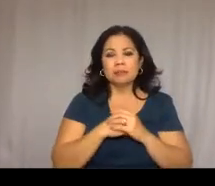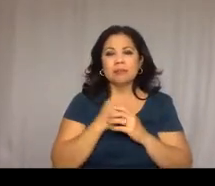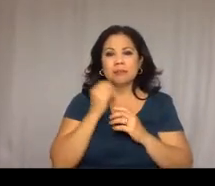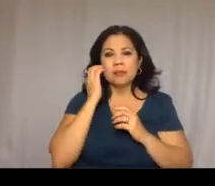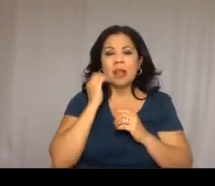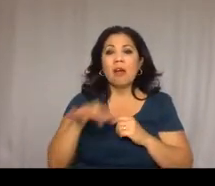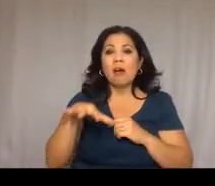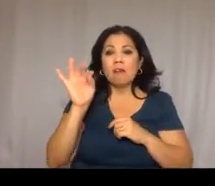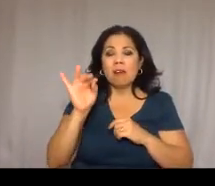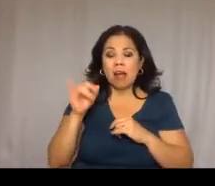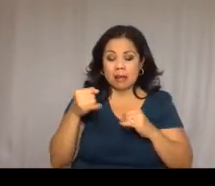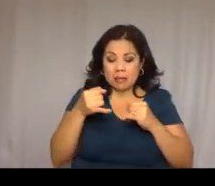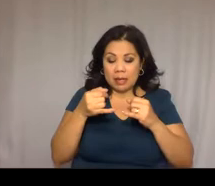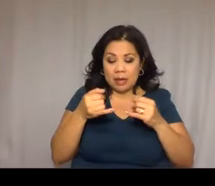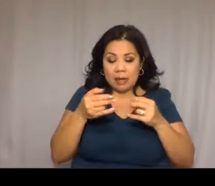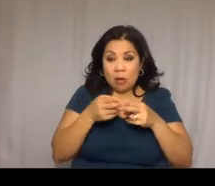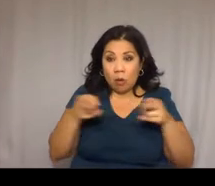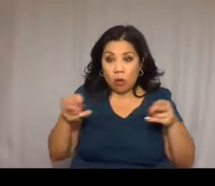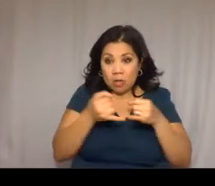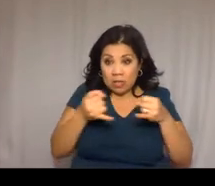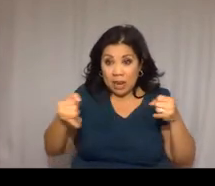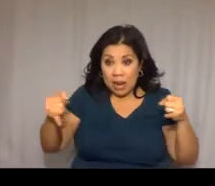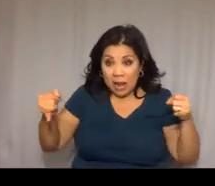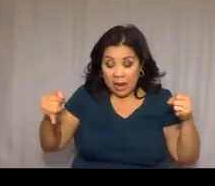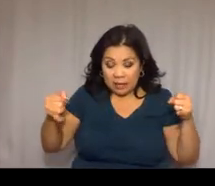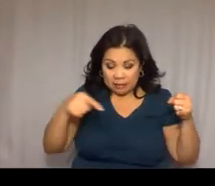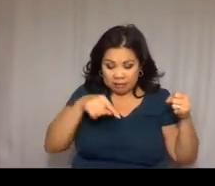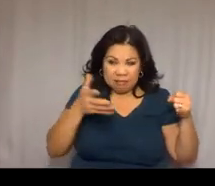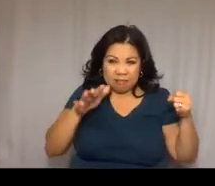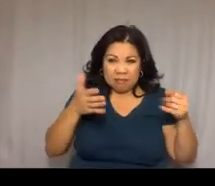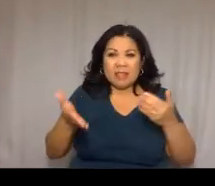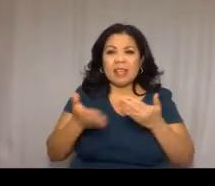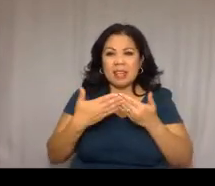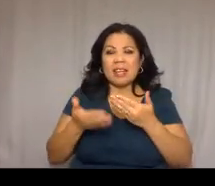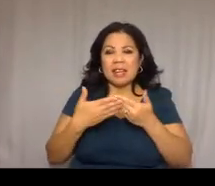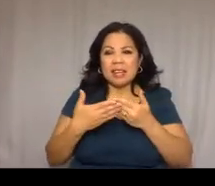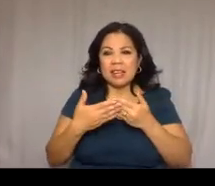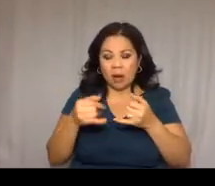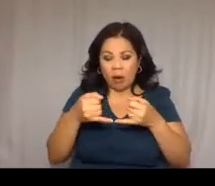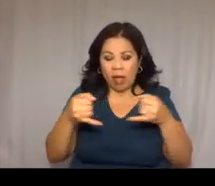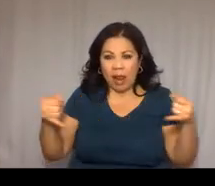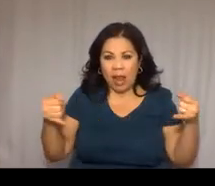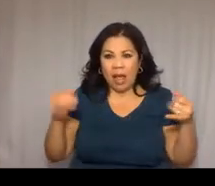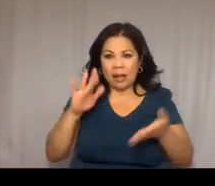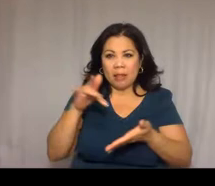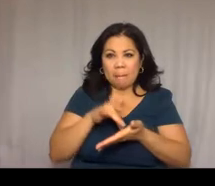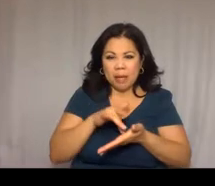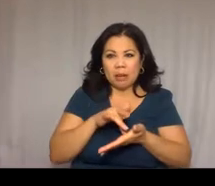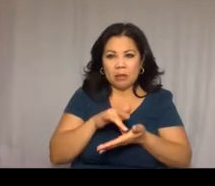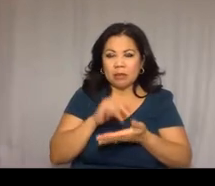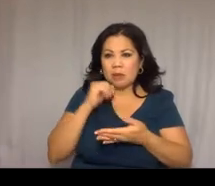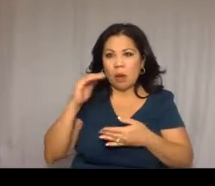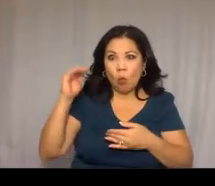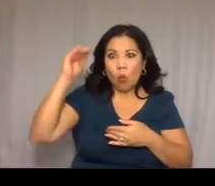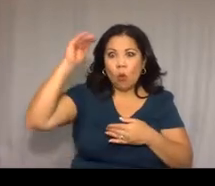of the cross line, and plan to put your eyes somewhere near that line so you don't end up way up here at the